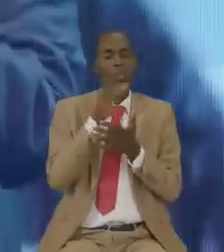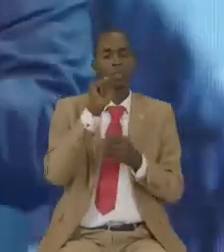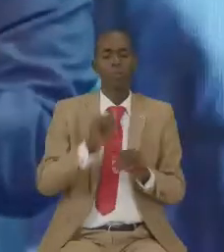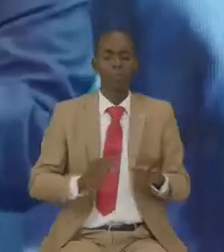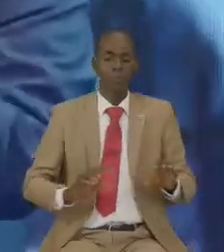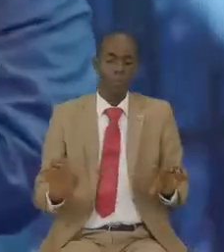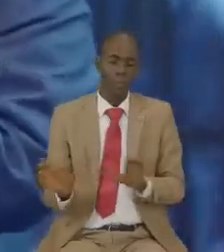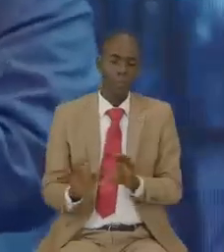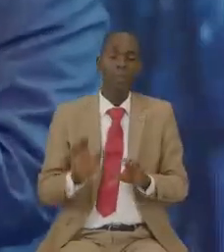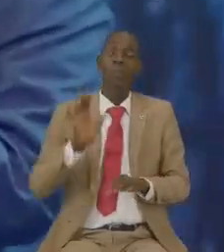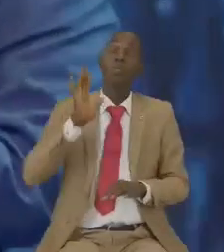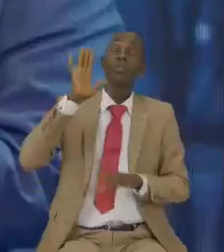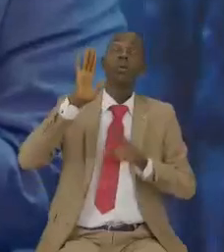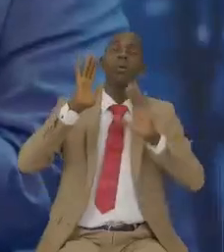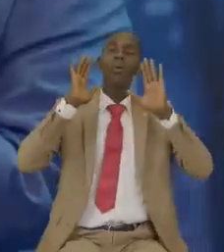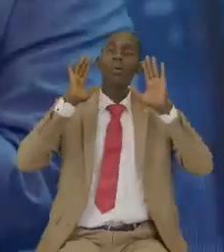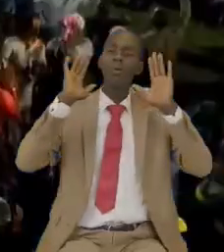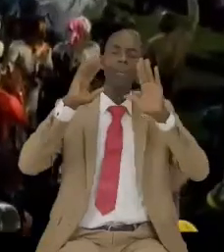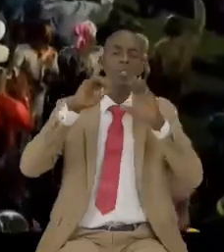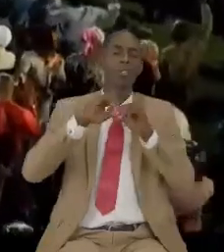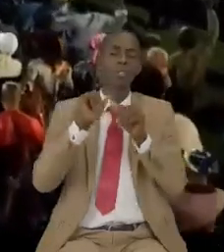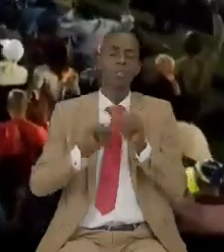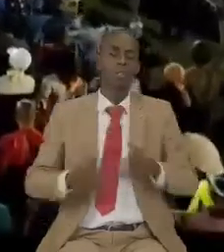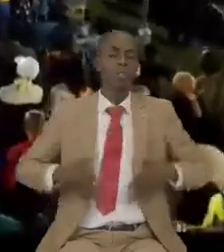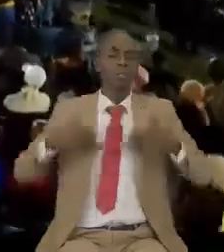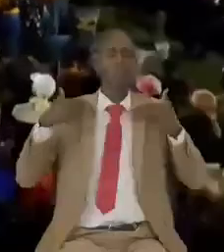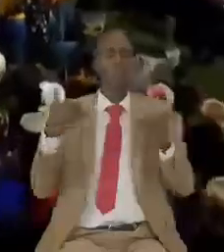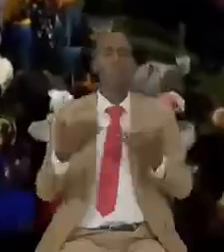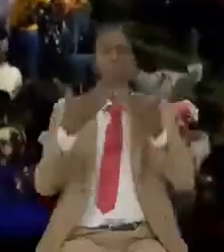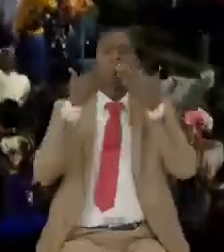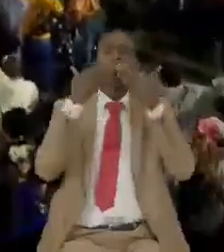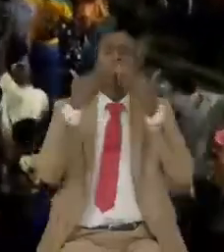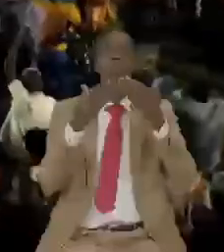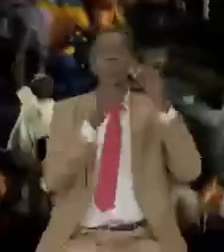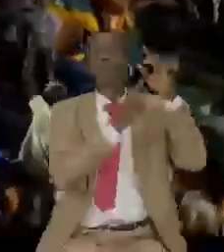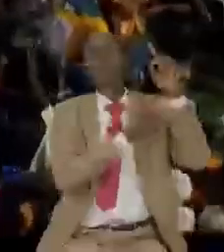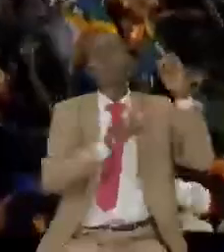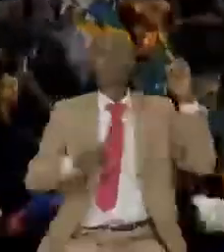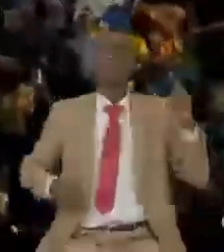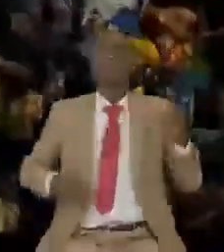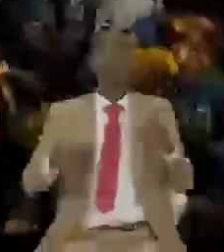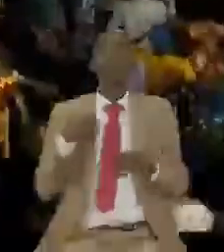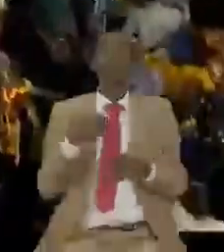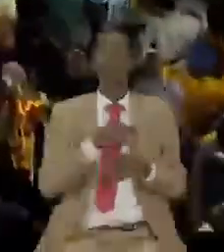your wonders in every life now. Thank you, Lord. We know